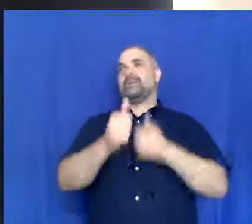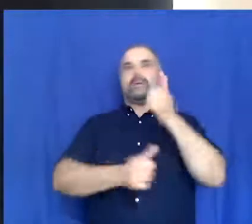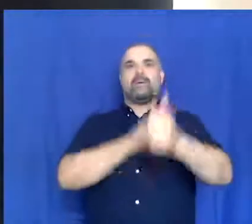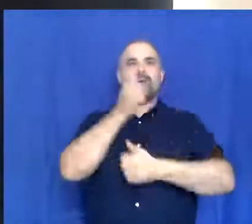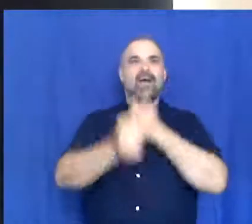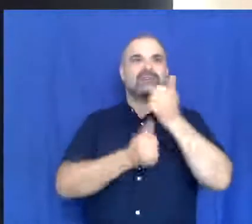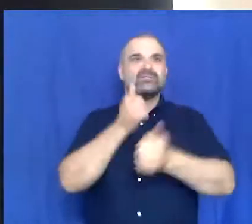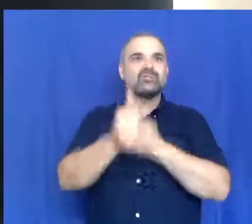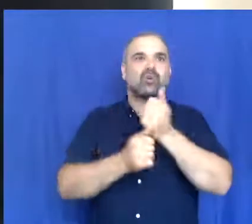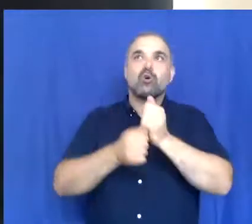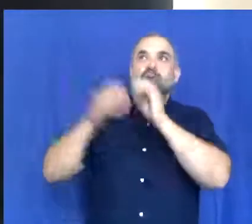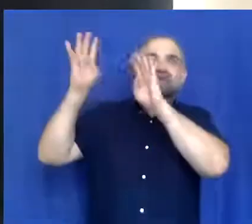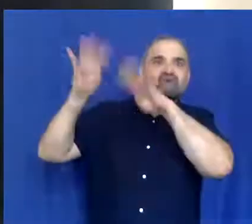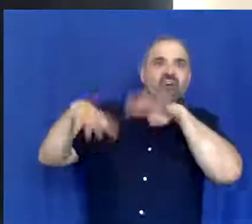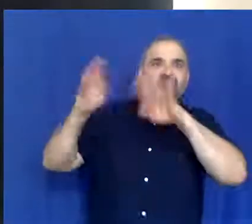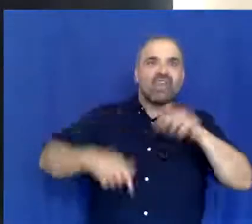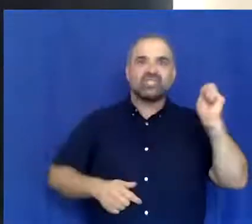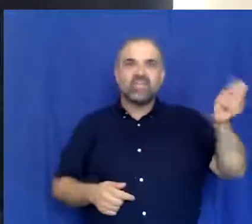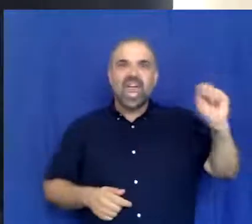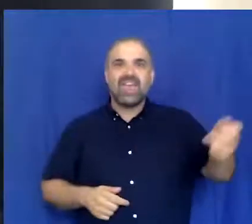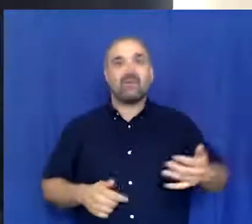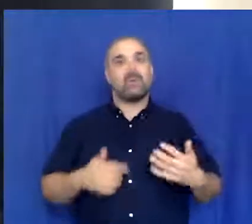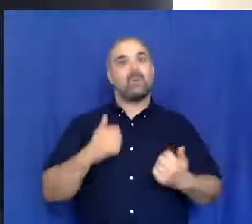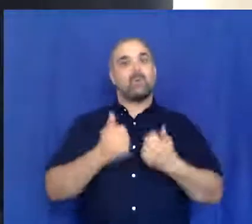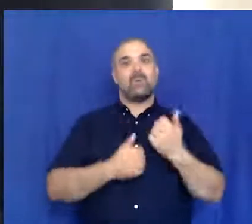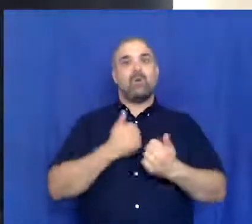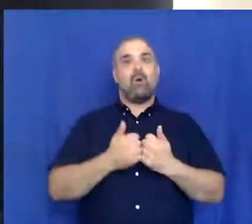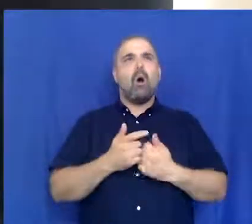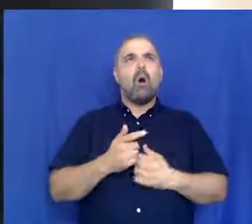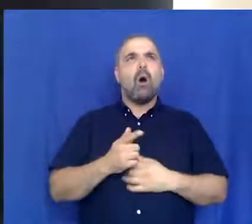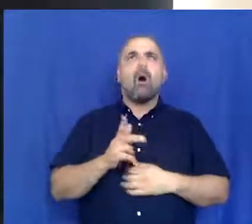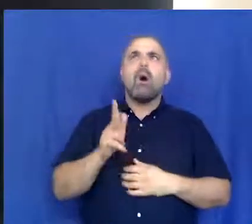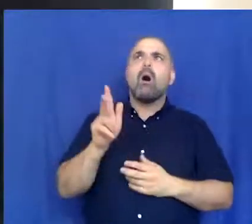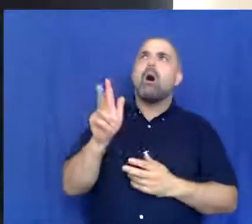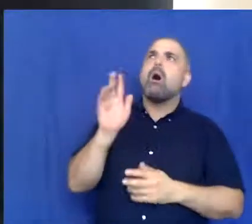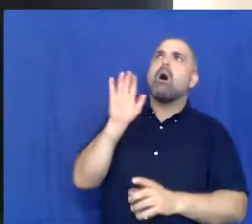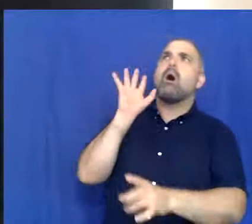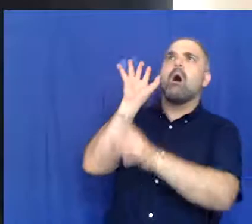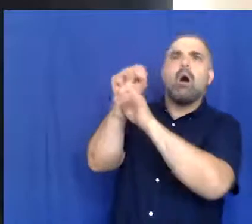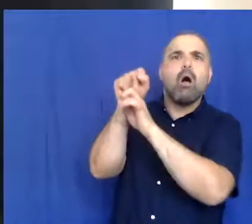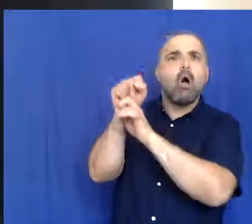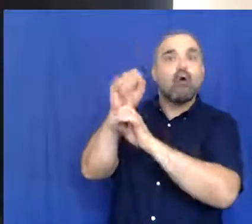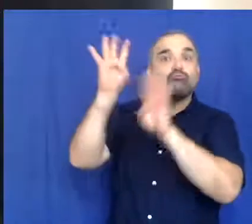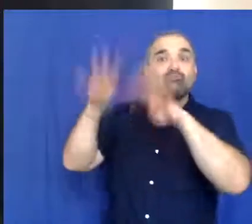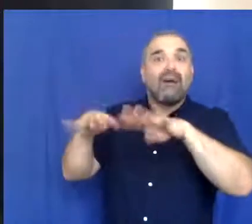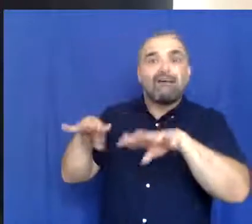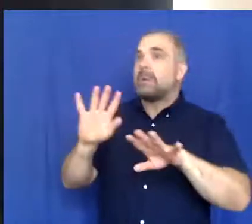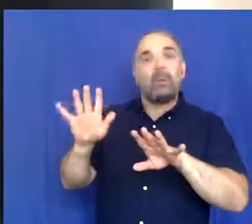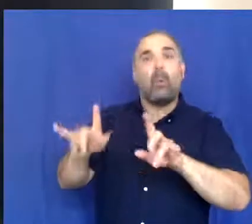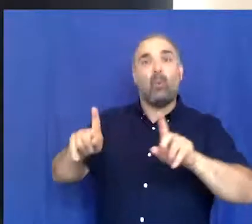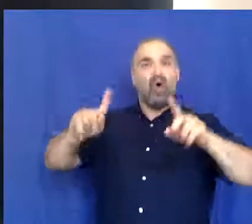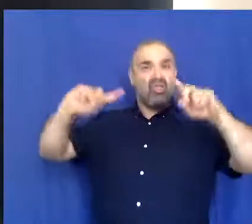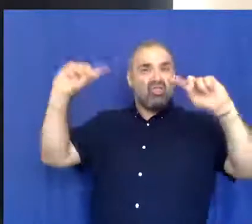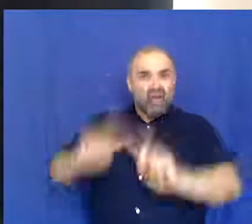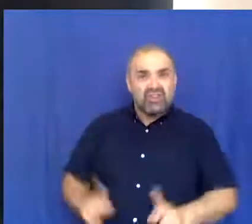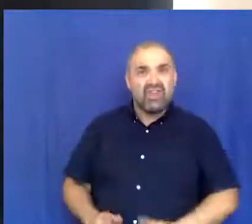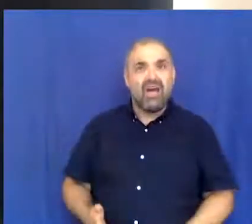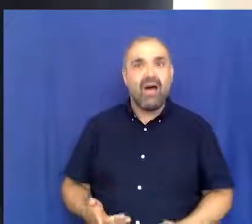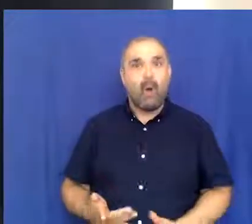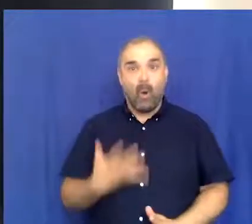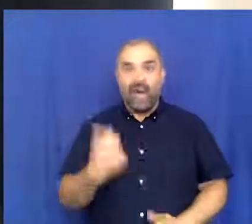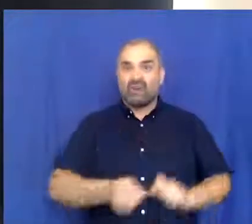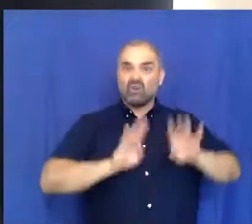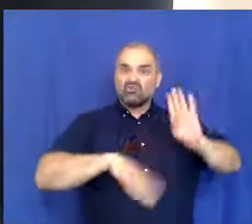Well done for great rain shaking. Oh no, I can hear something. Not just the rain, I can hear